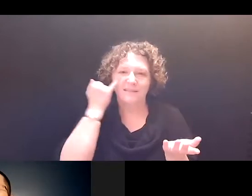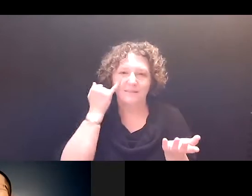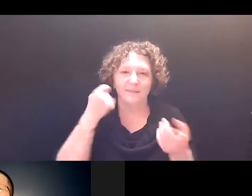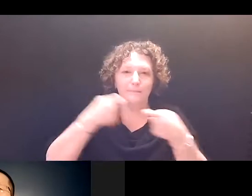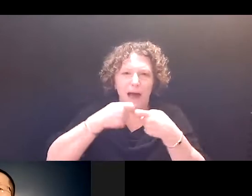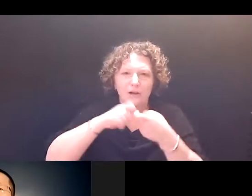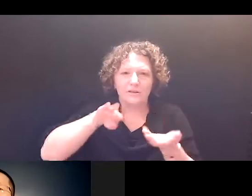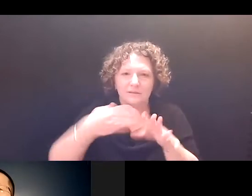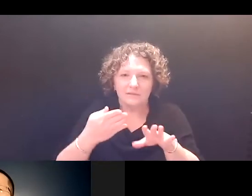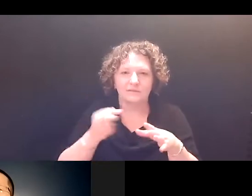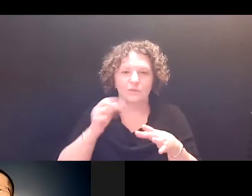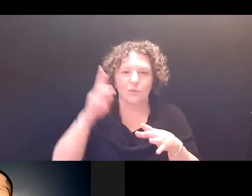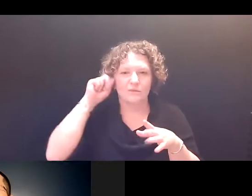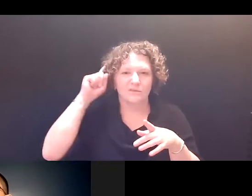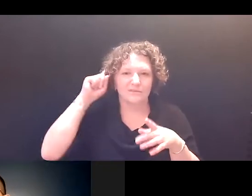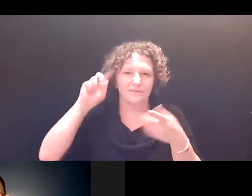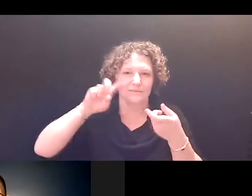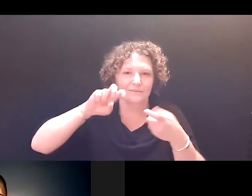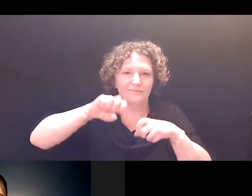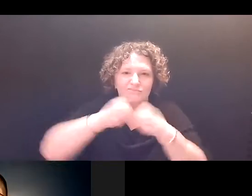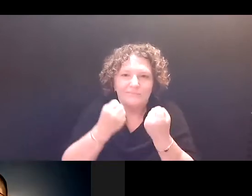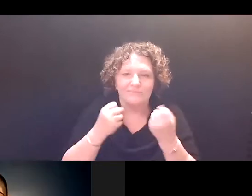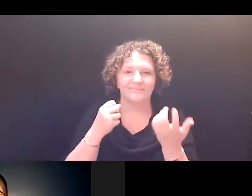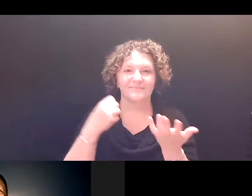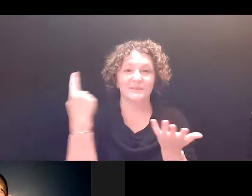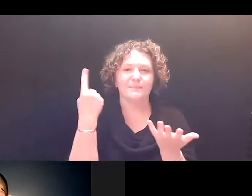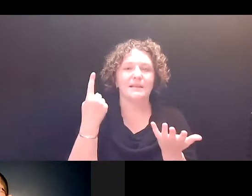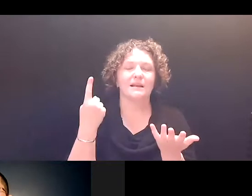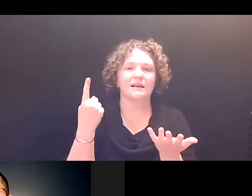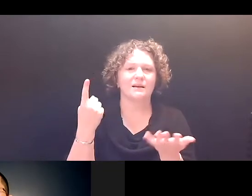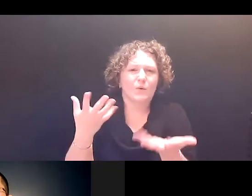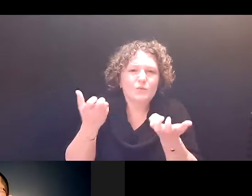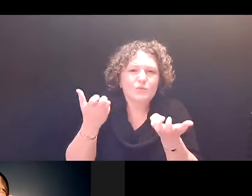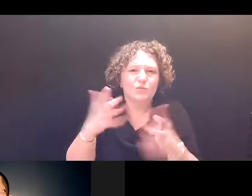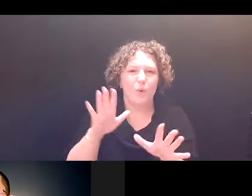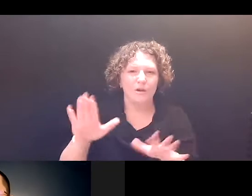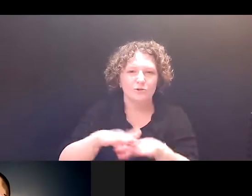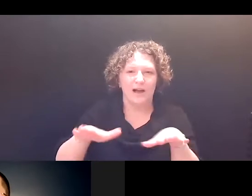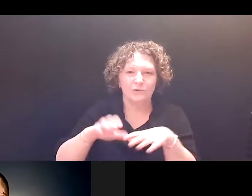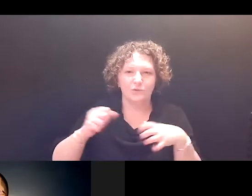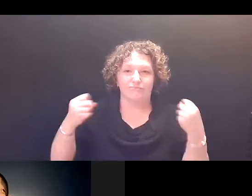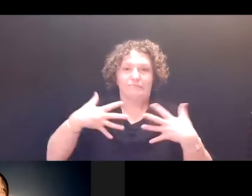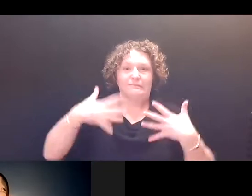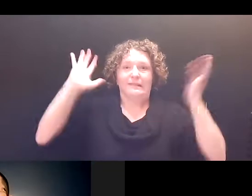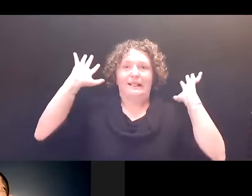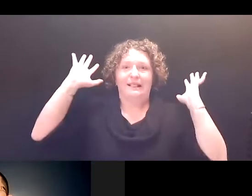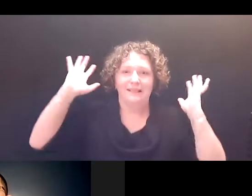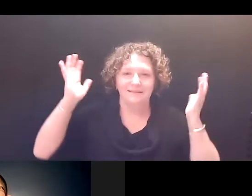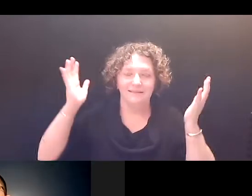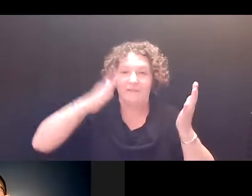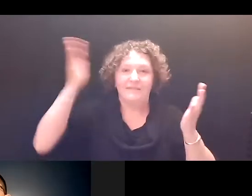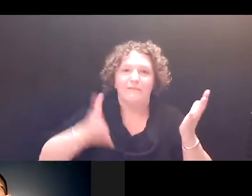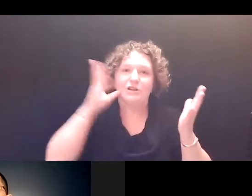wrong, but let's say the battery dies, or does it break something?